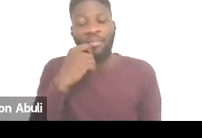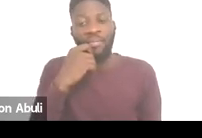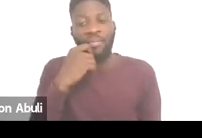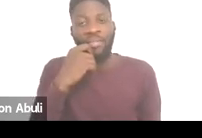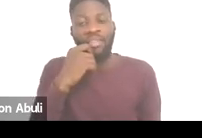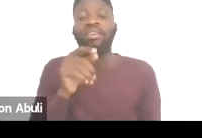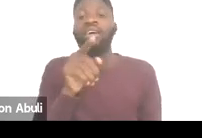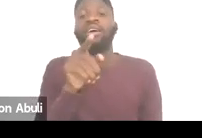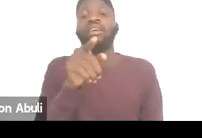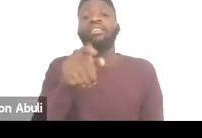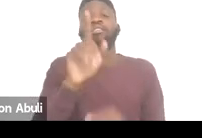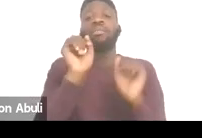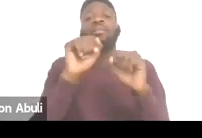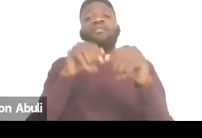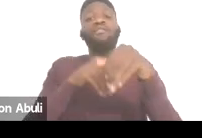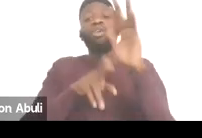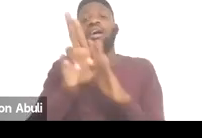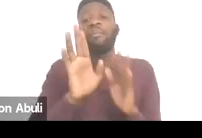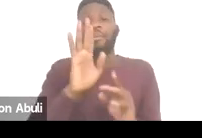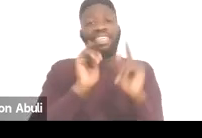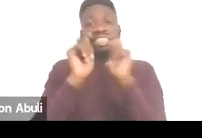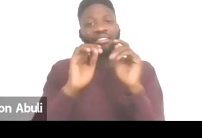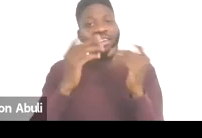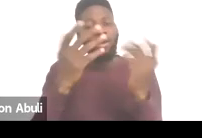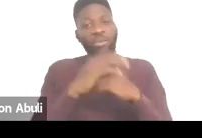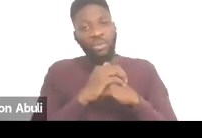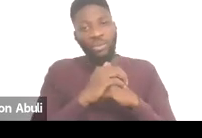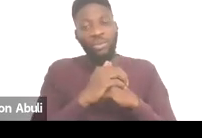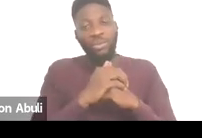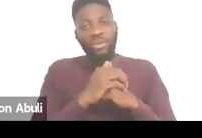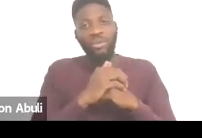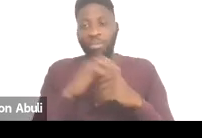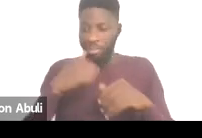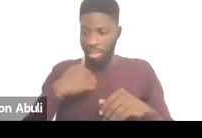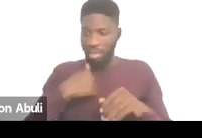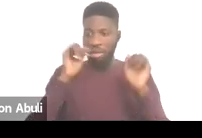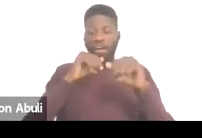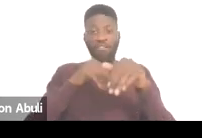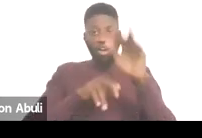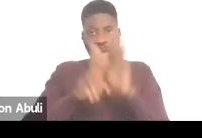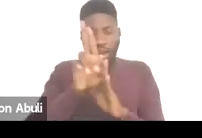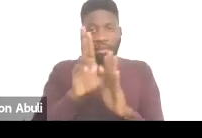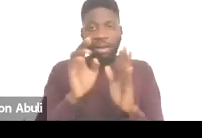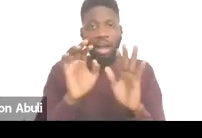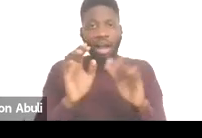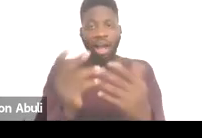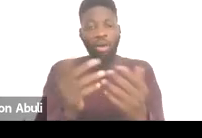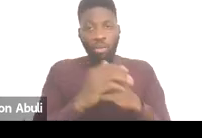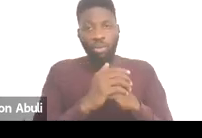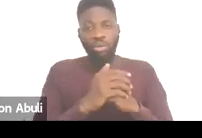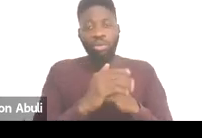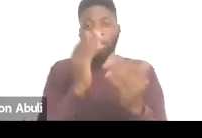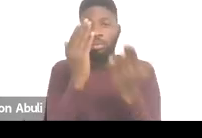How should you follow up for your interviews? How should I follow up? Or maybe you've been given your